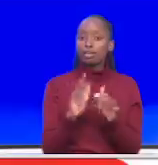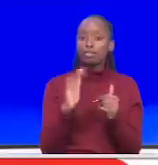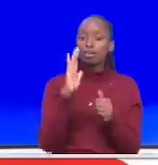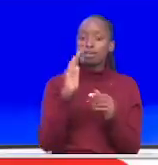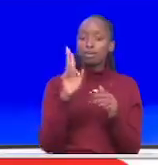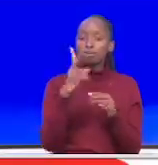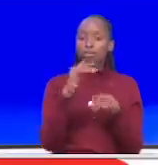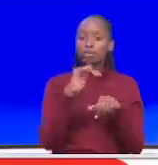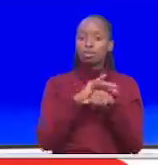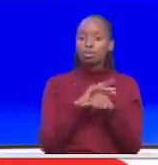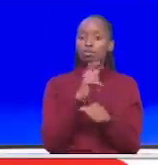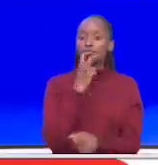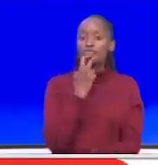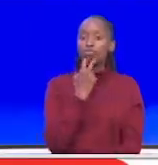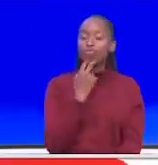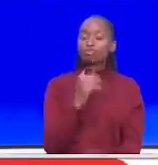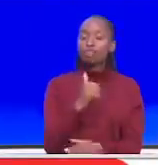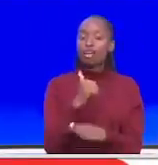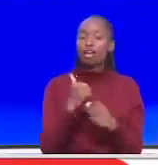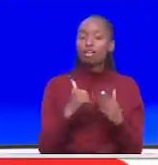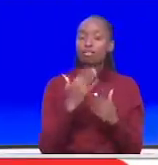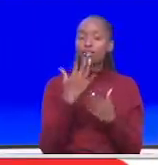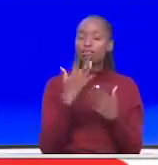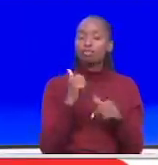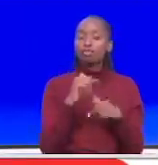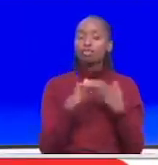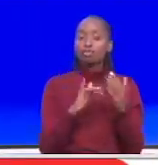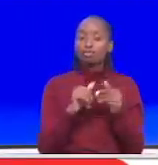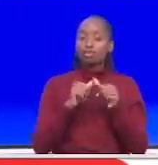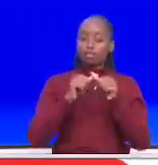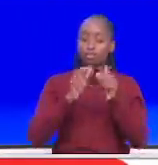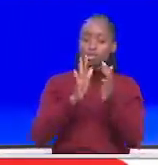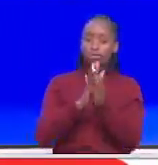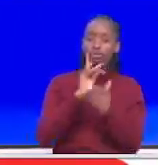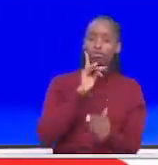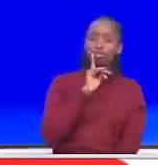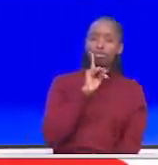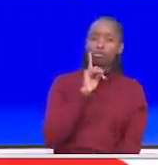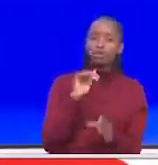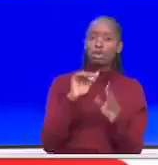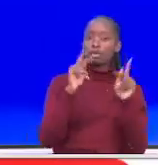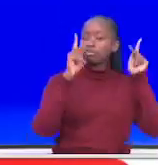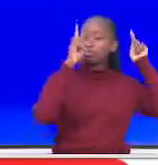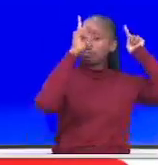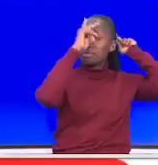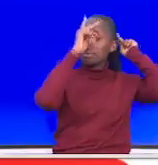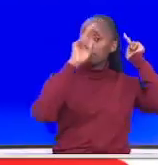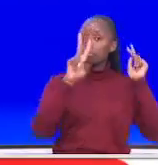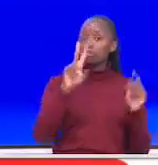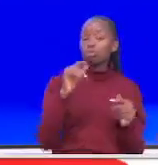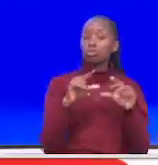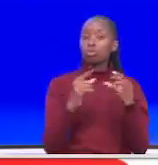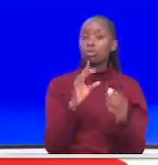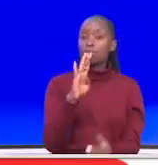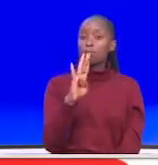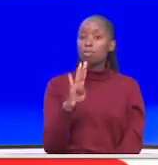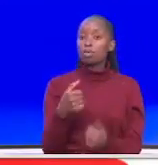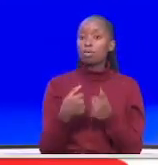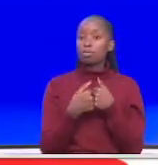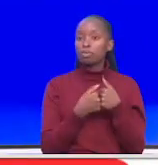on Tuesday. Meanwhile, Cecafa Under 18 Championships continues tomorrow in Kakamega with two Group B matches. The